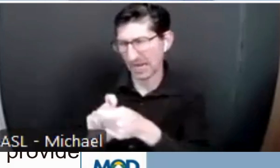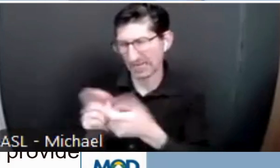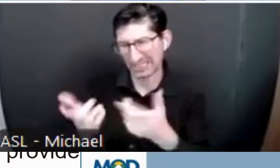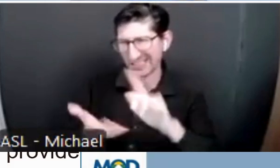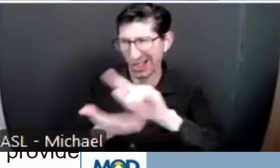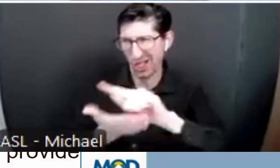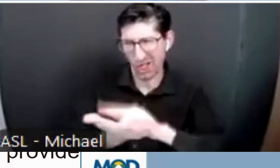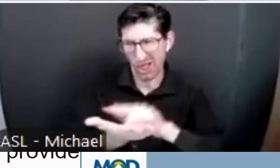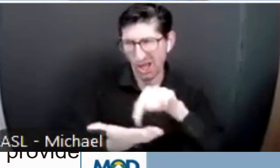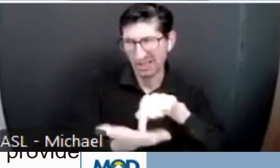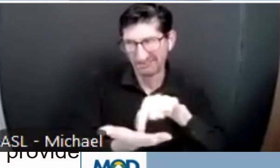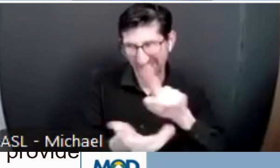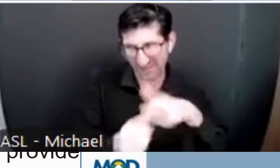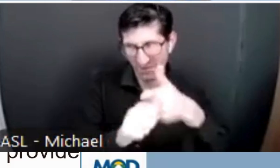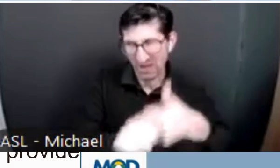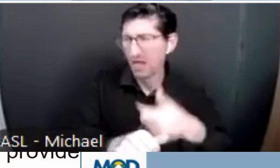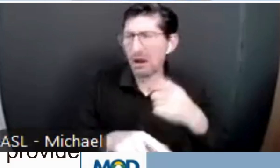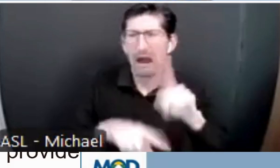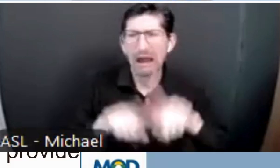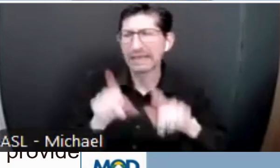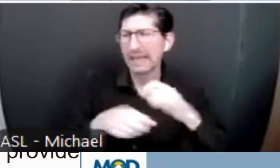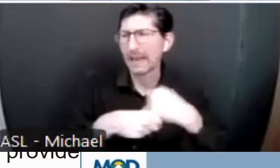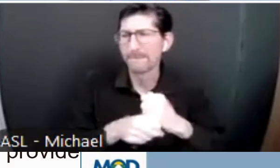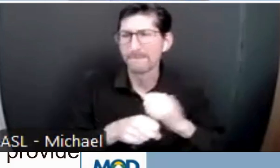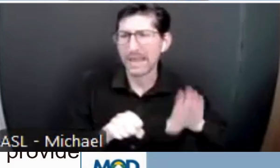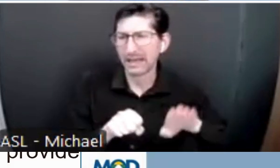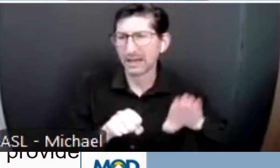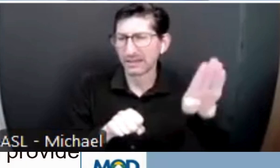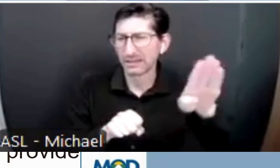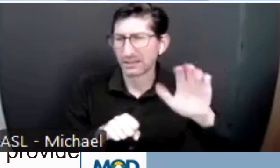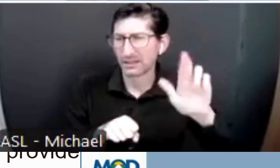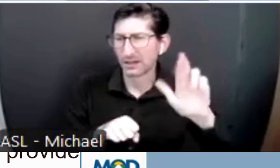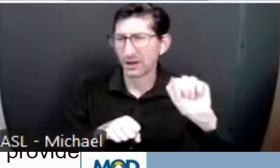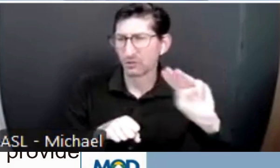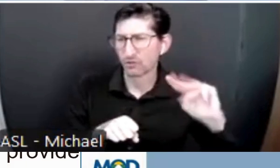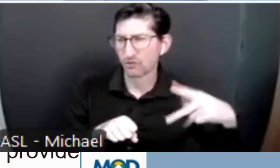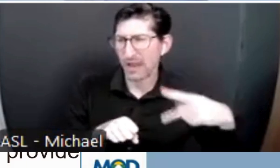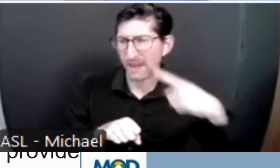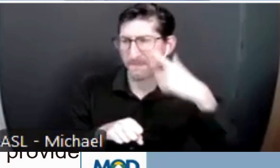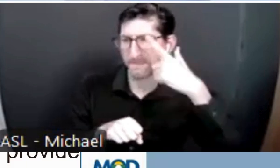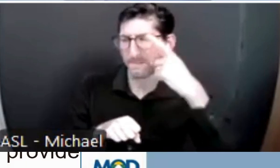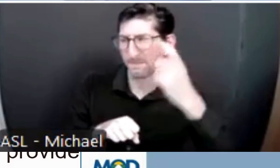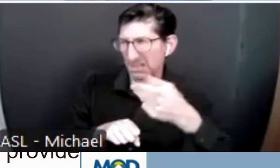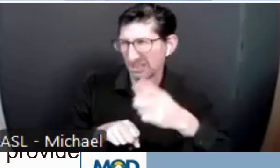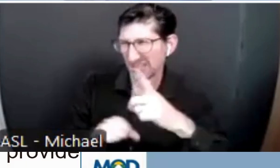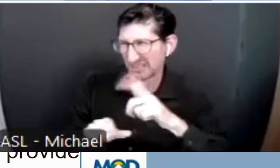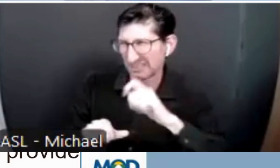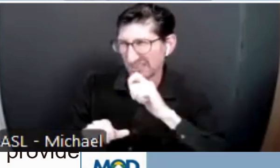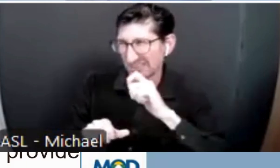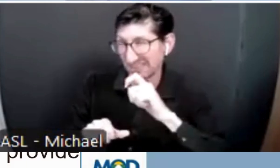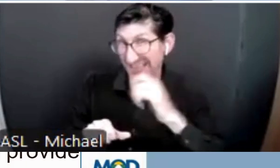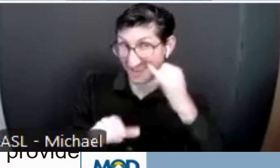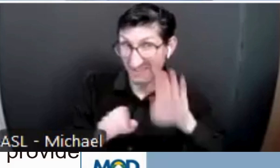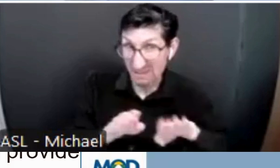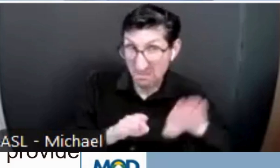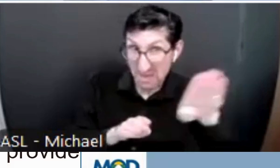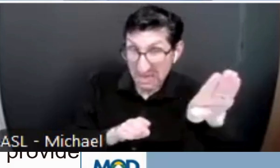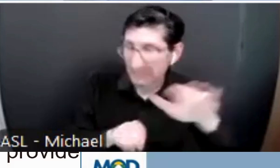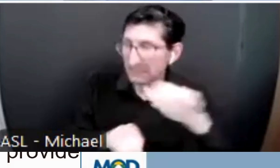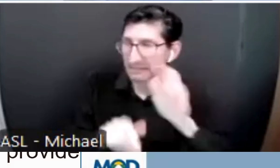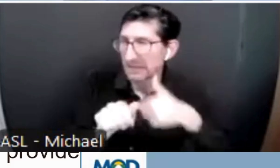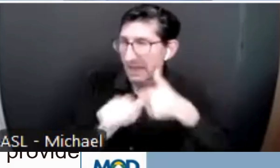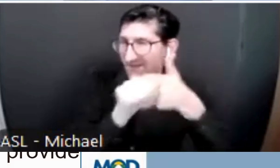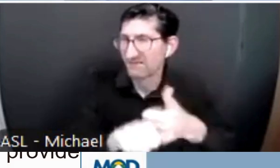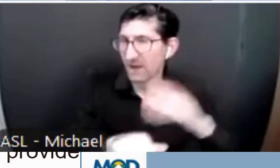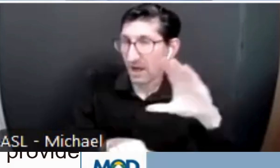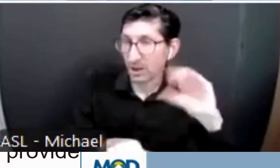we can't build a ramp here because we can't build it according to code. You might need to figure out whether that's